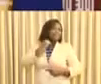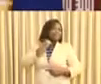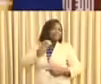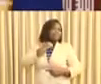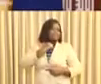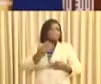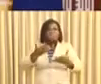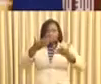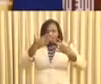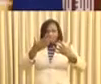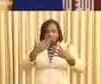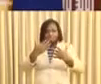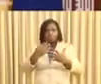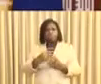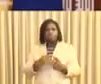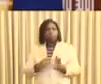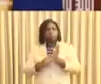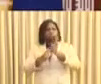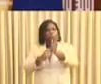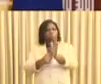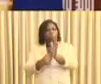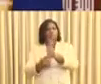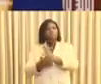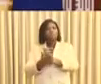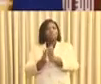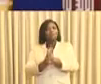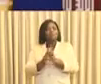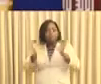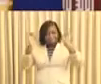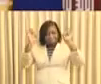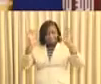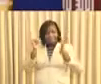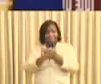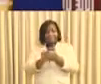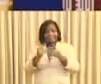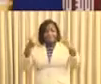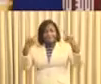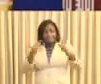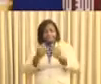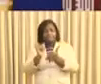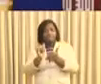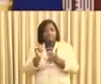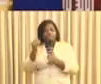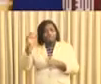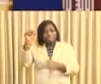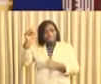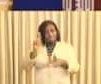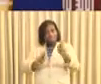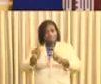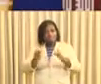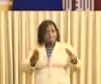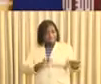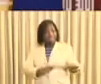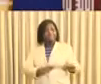common risk factors for the 11 deaths we have recorded from the virus. It has highlighted the need to